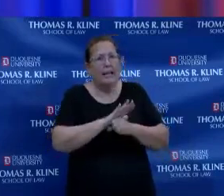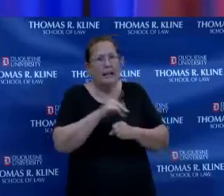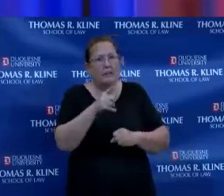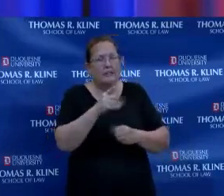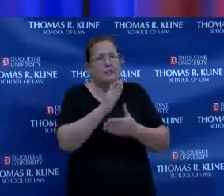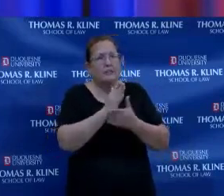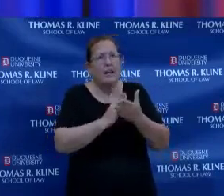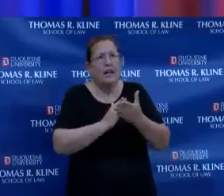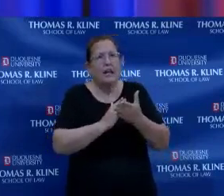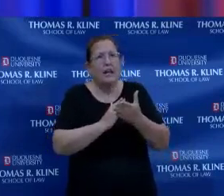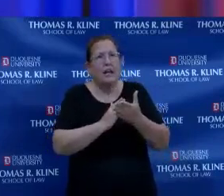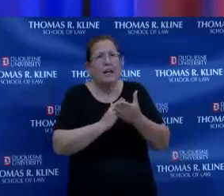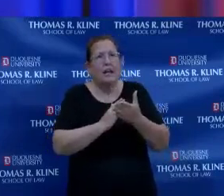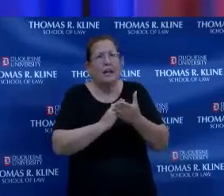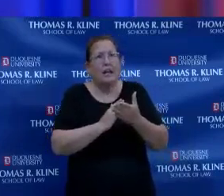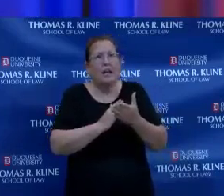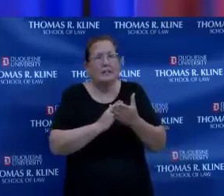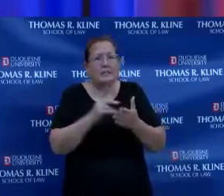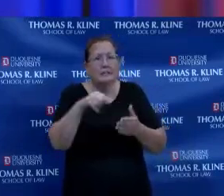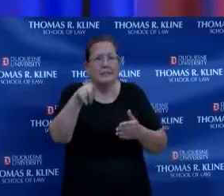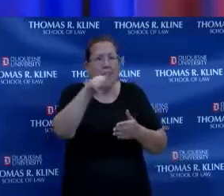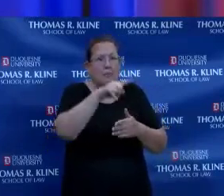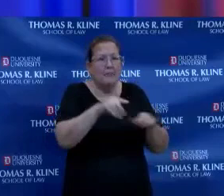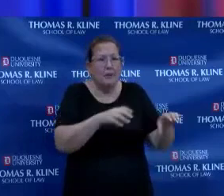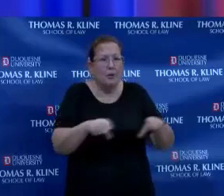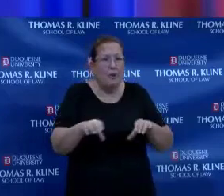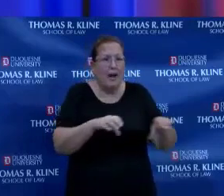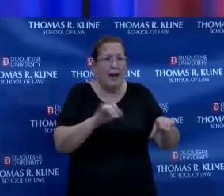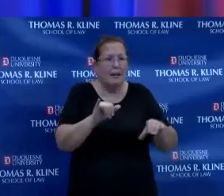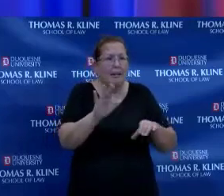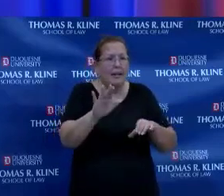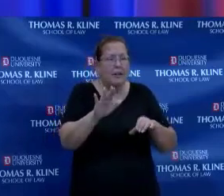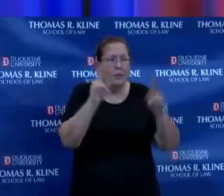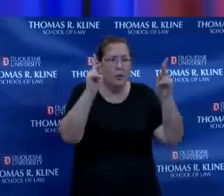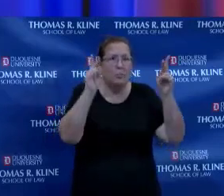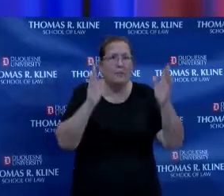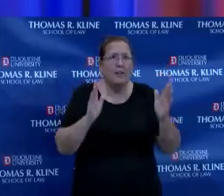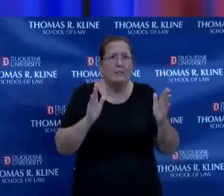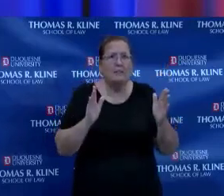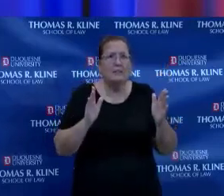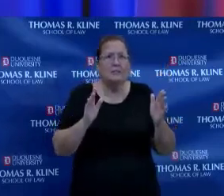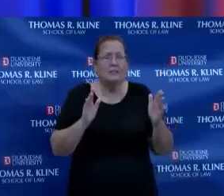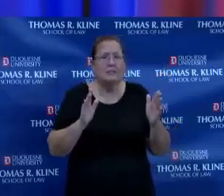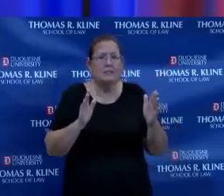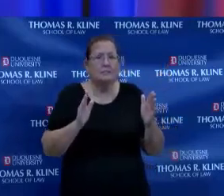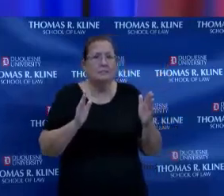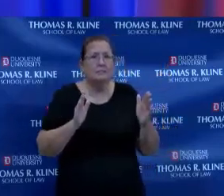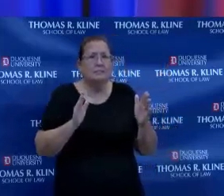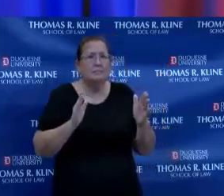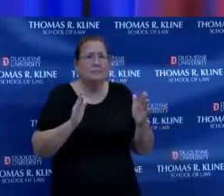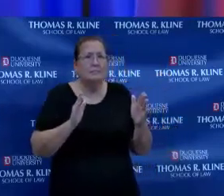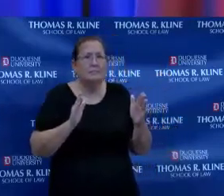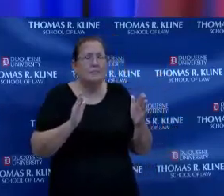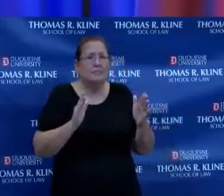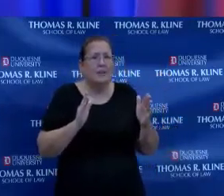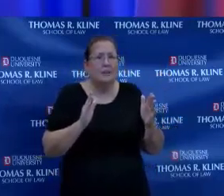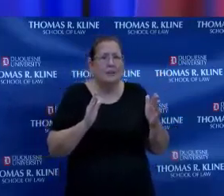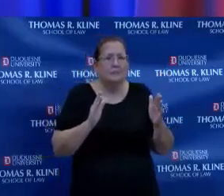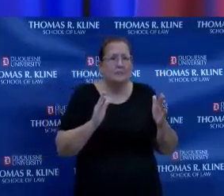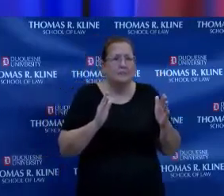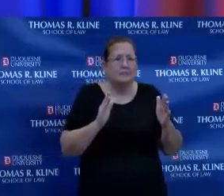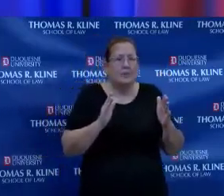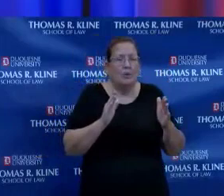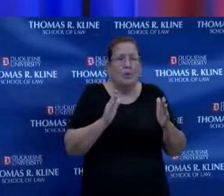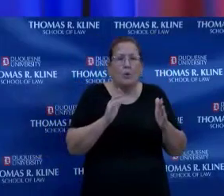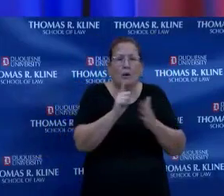you act like some of your professors and talk like some of your professors and argue like some of your professors or lawyers who you will work